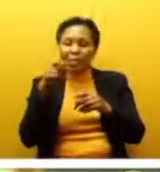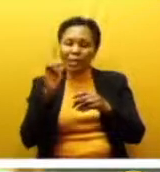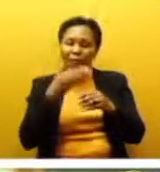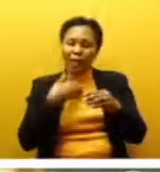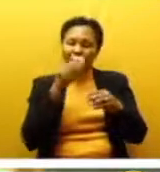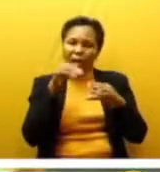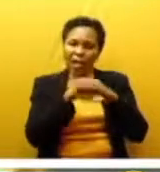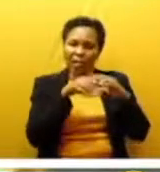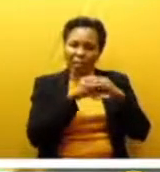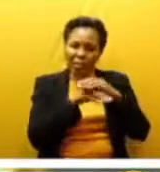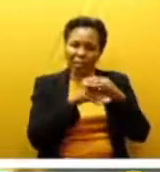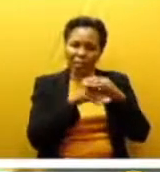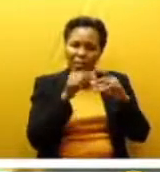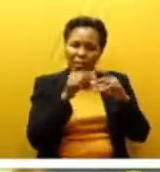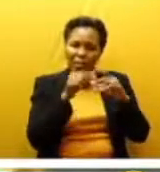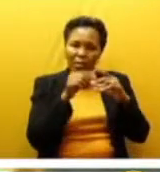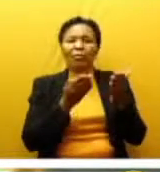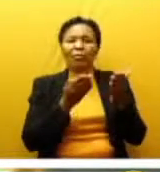the server.